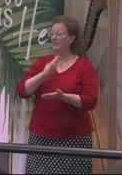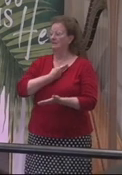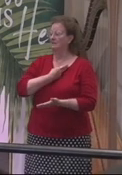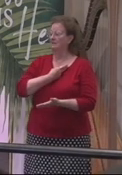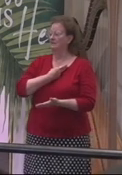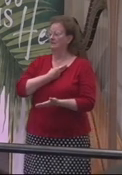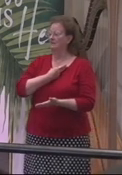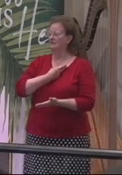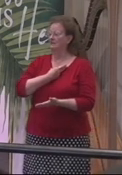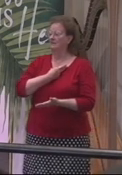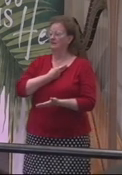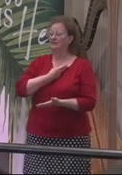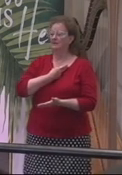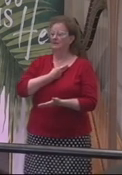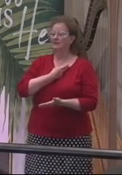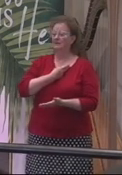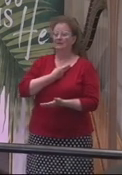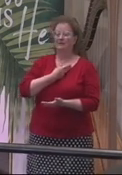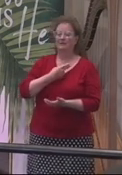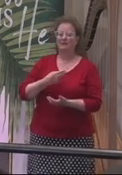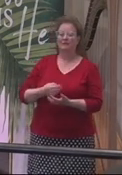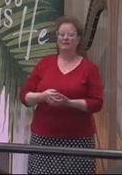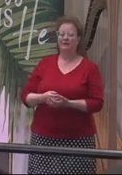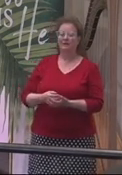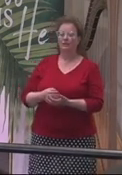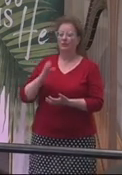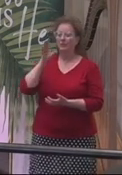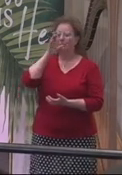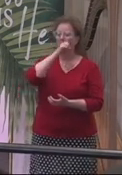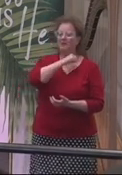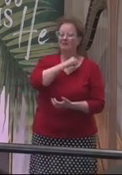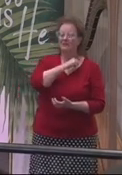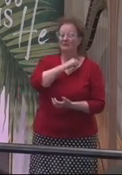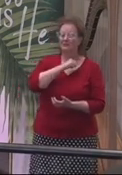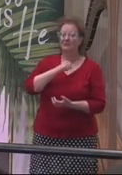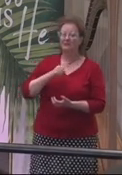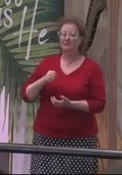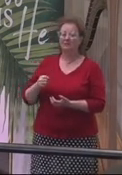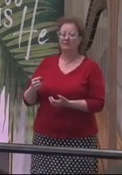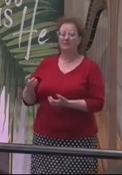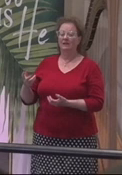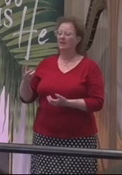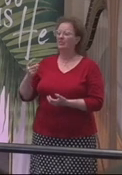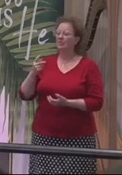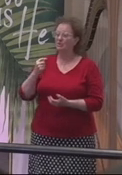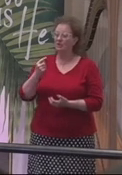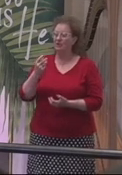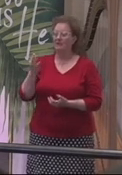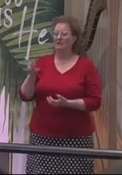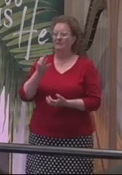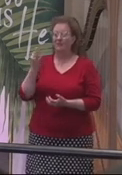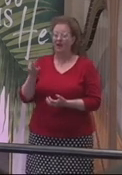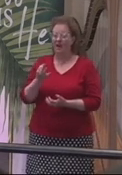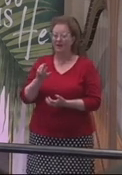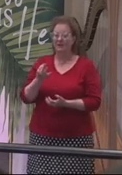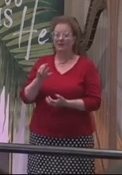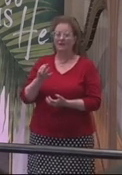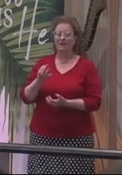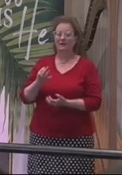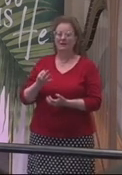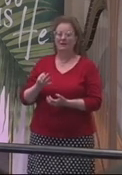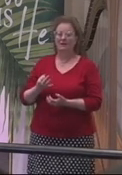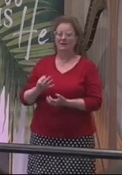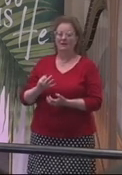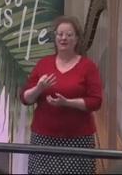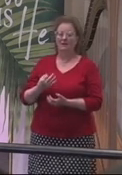that we come for the Sundays and we skip past the other events that happened that week. There's a way in which